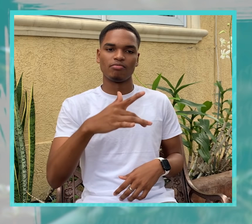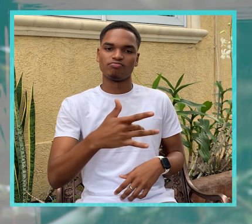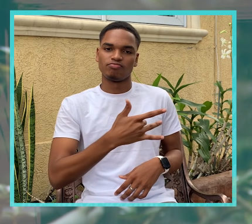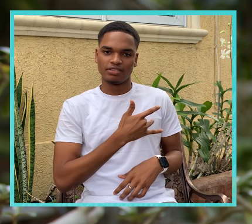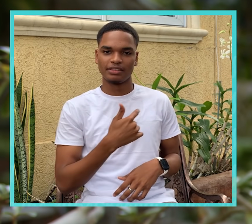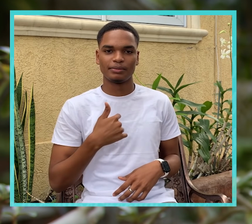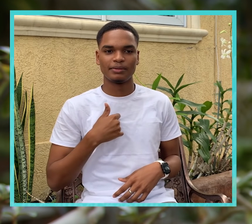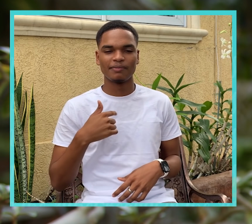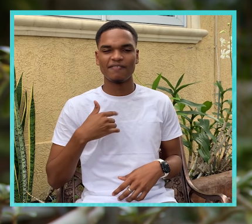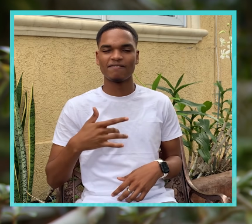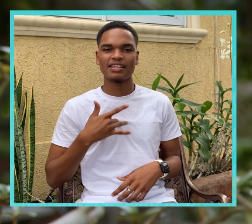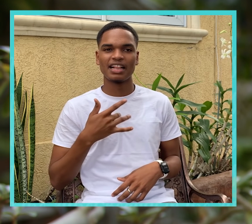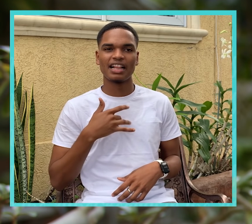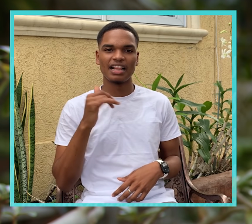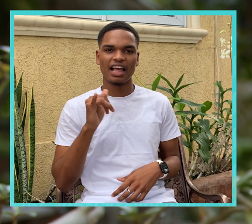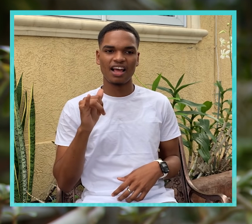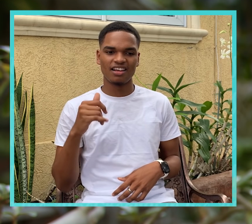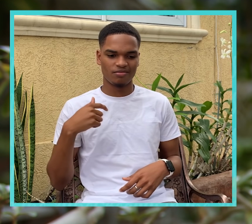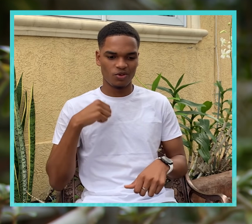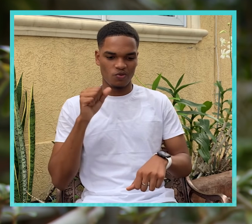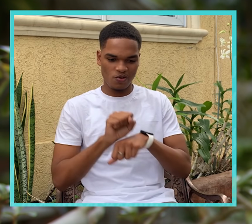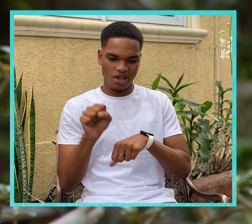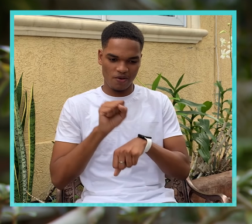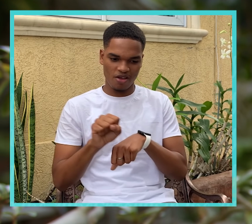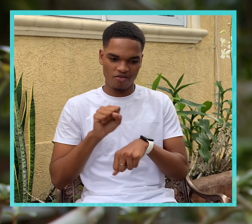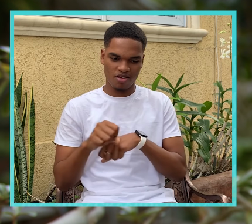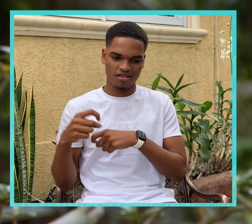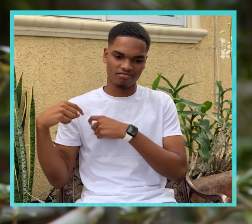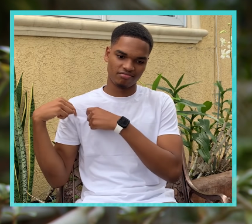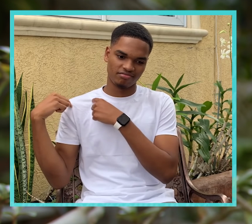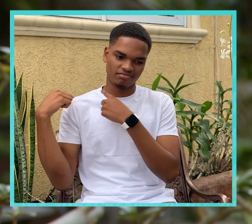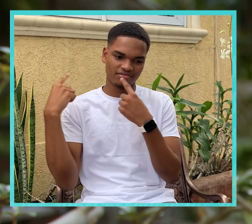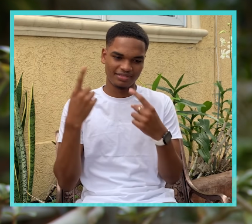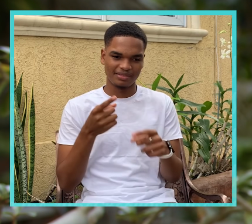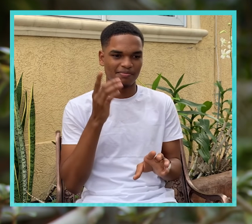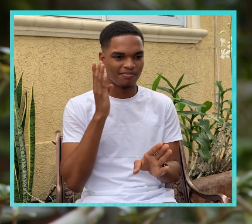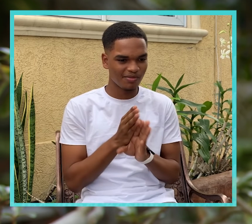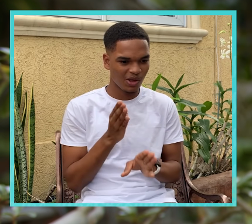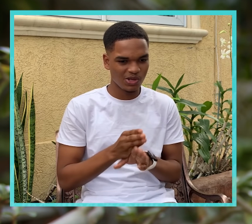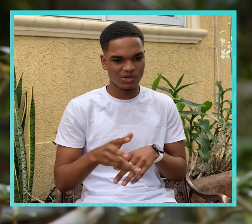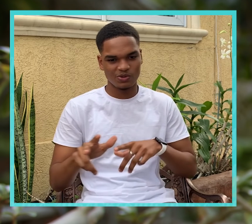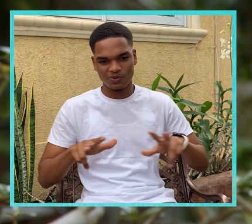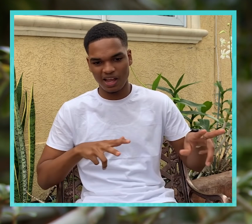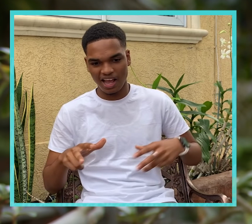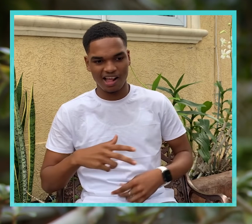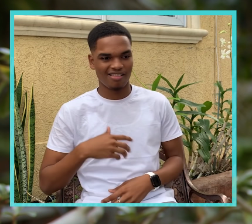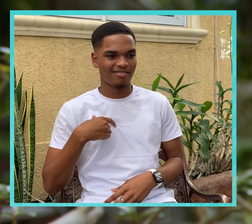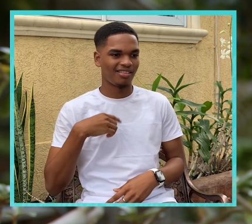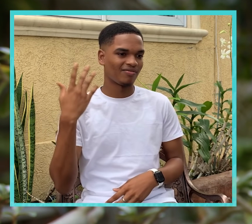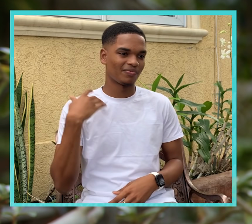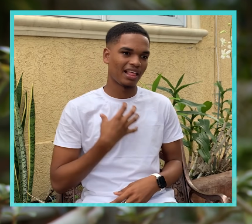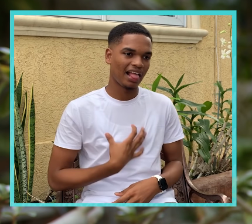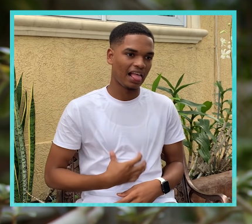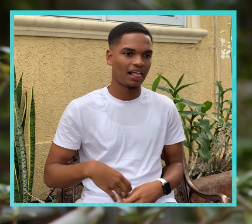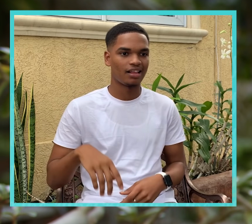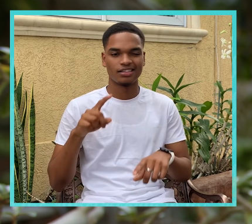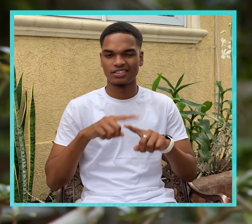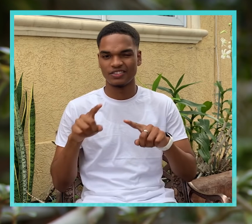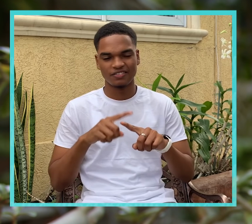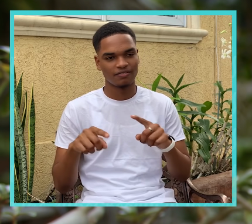like all this work, working, taking the bus. Walking, hungry days, all of this.